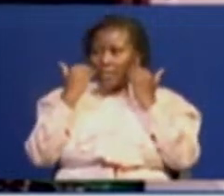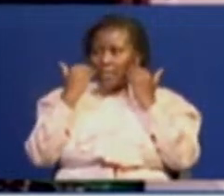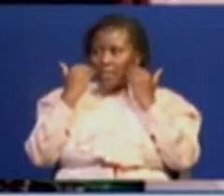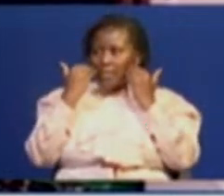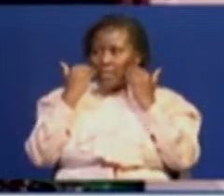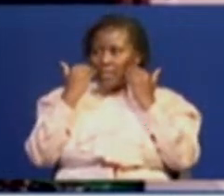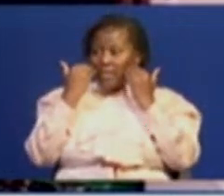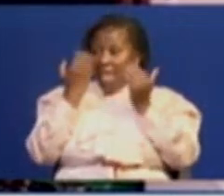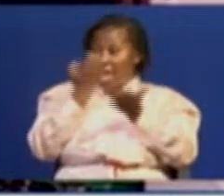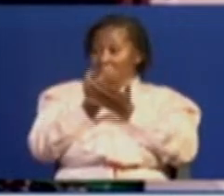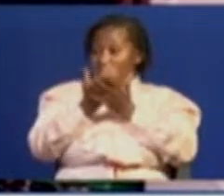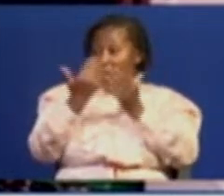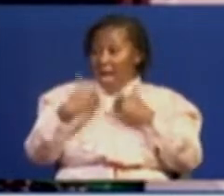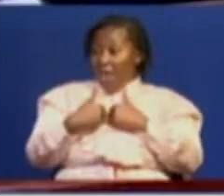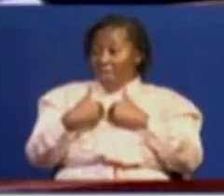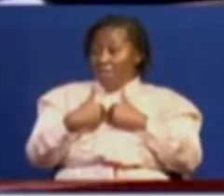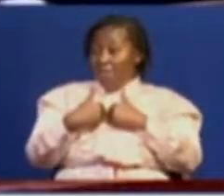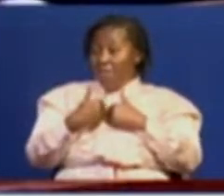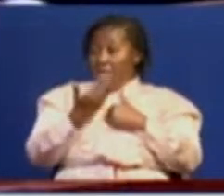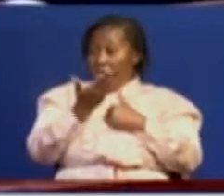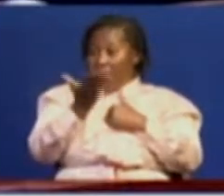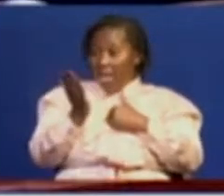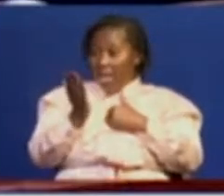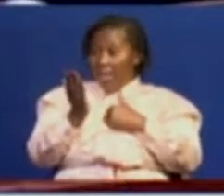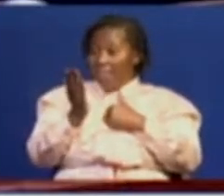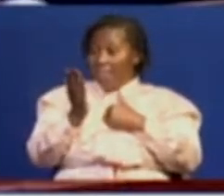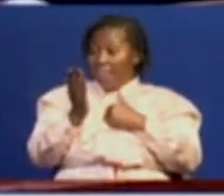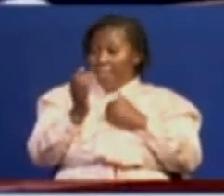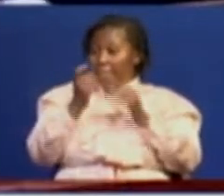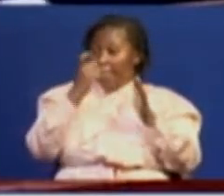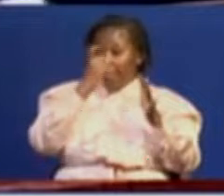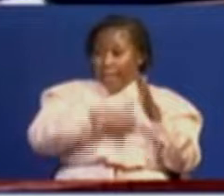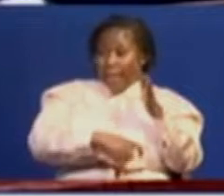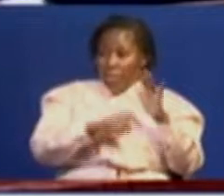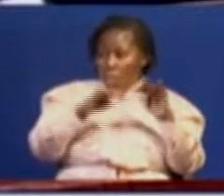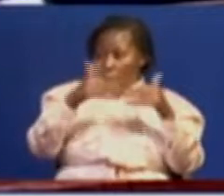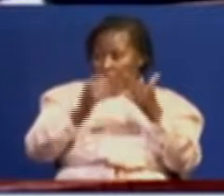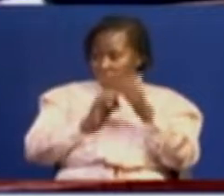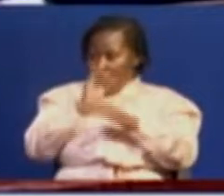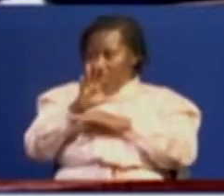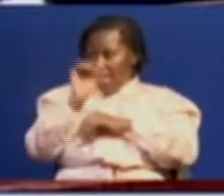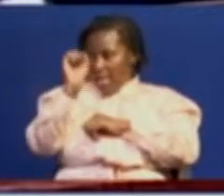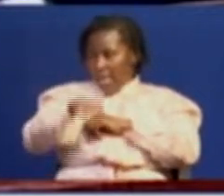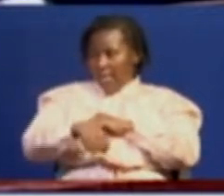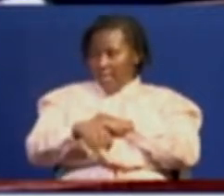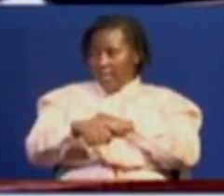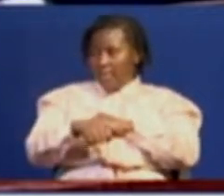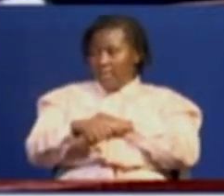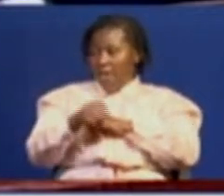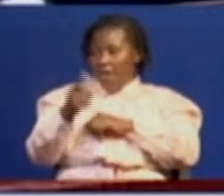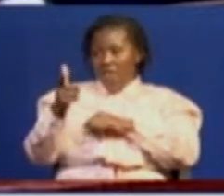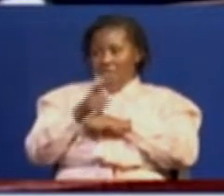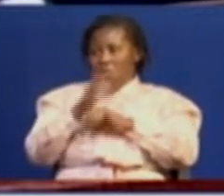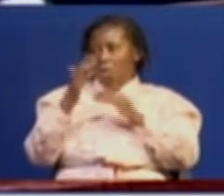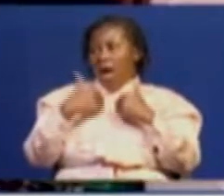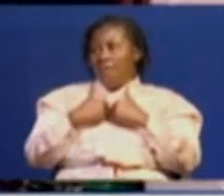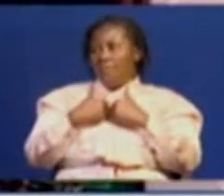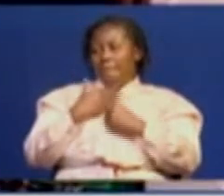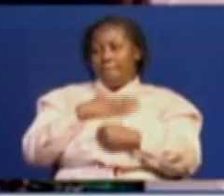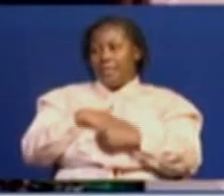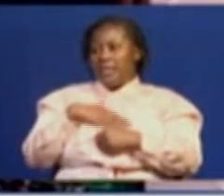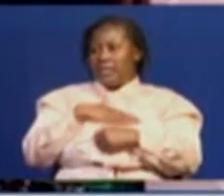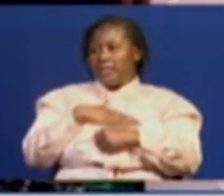for the act. Do you have the evidence of their being charged or a video? Yes, I have a